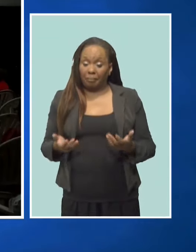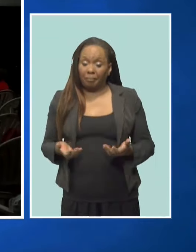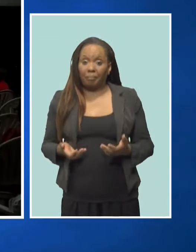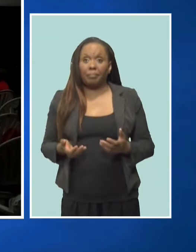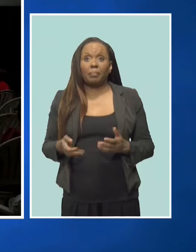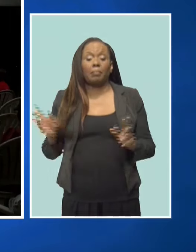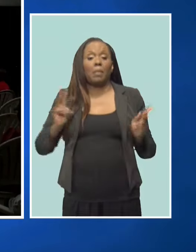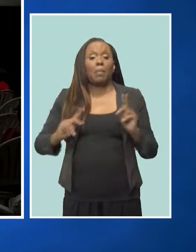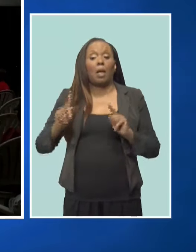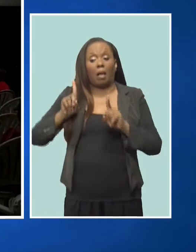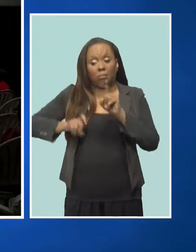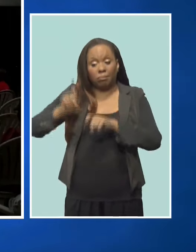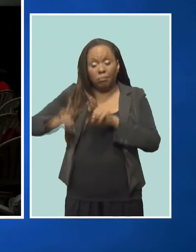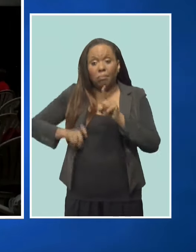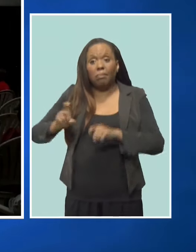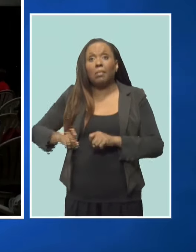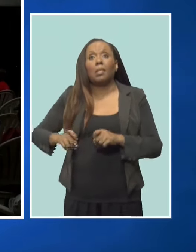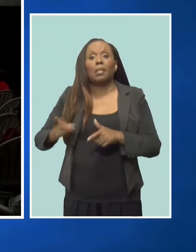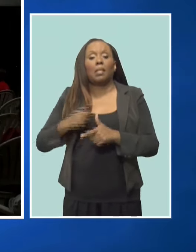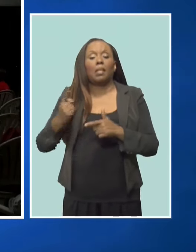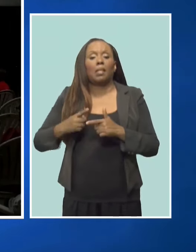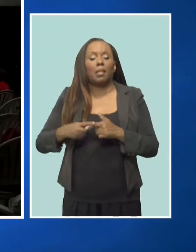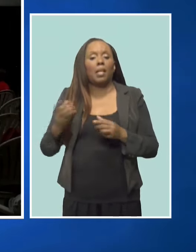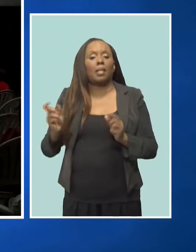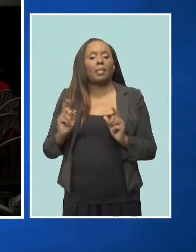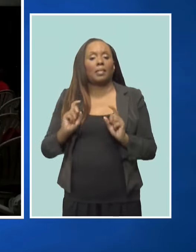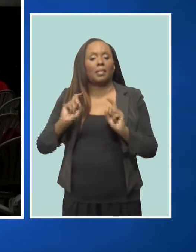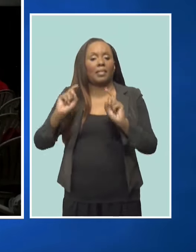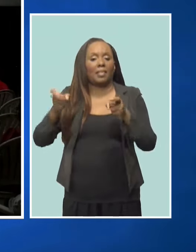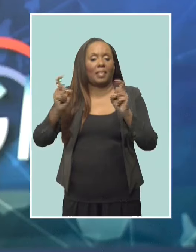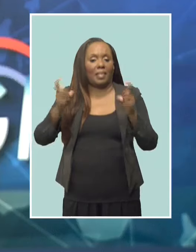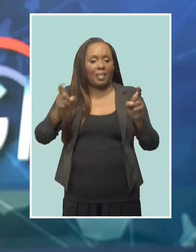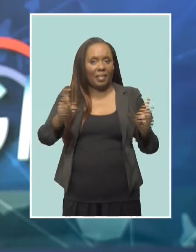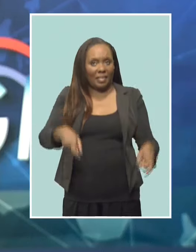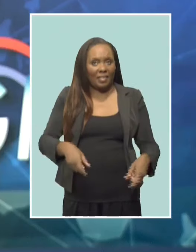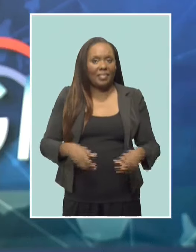from the floor and were then presented with tokens of appreciation.